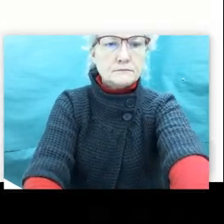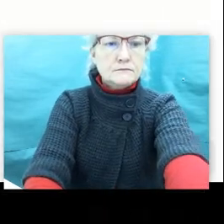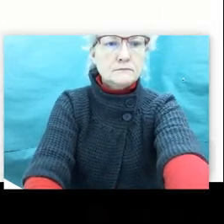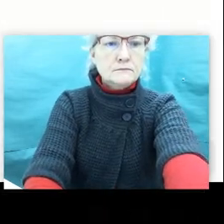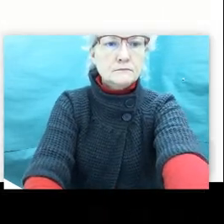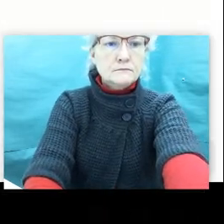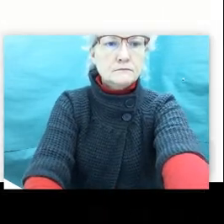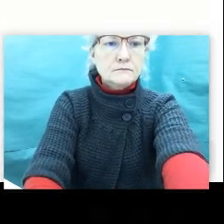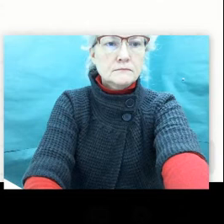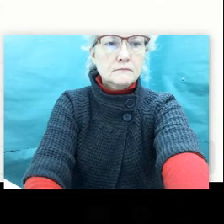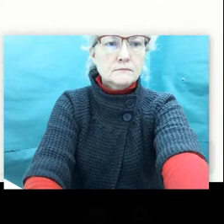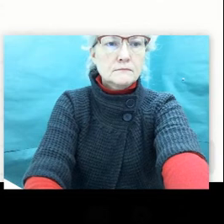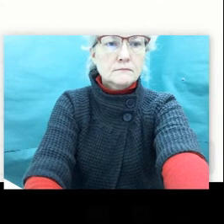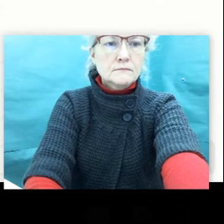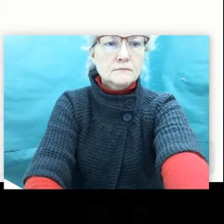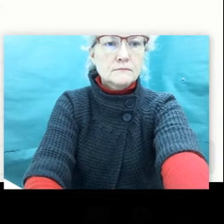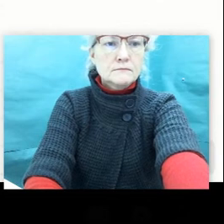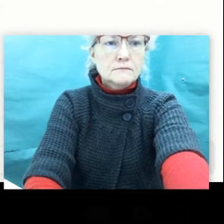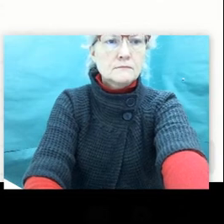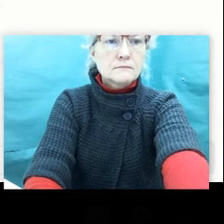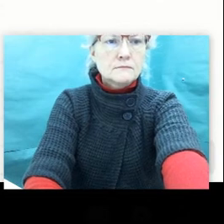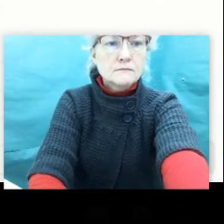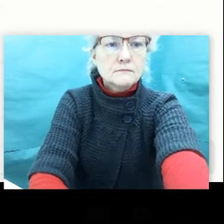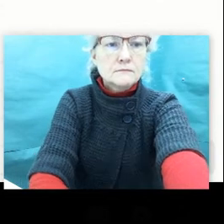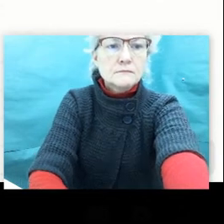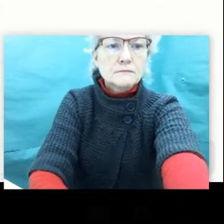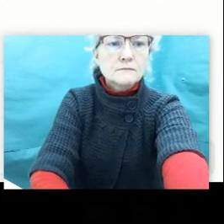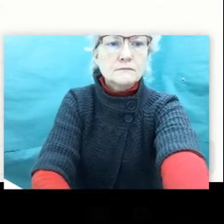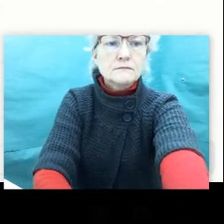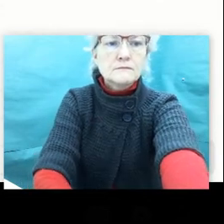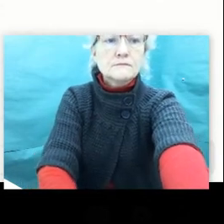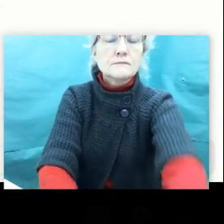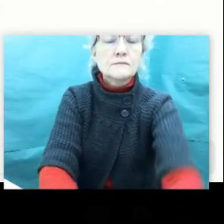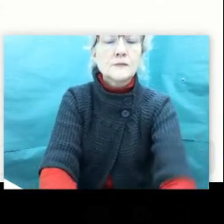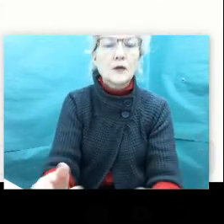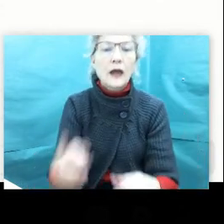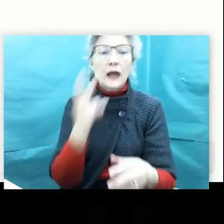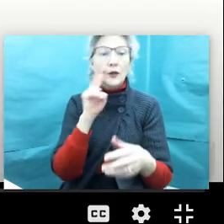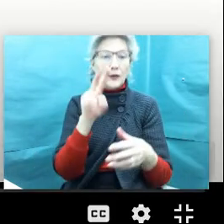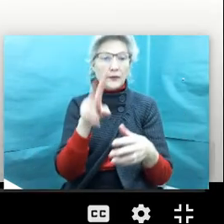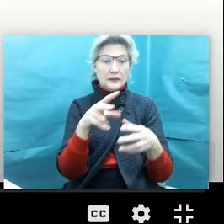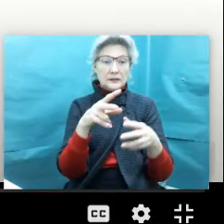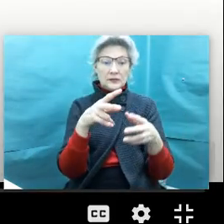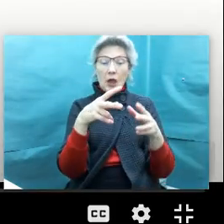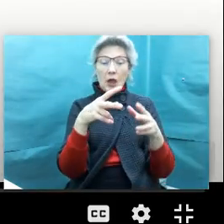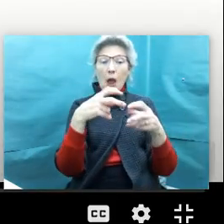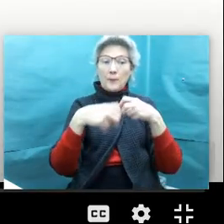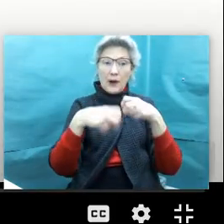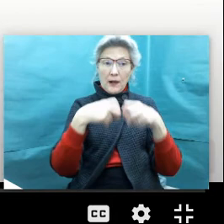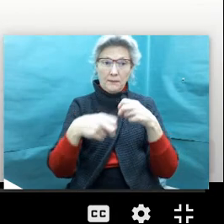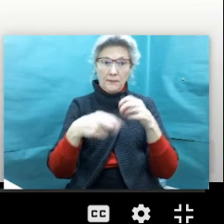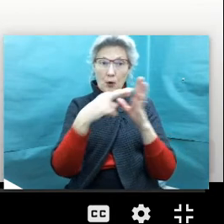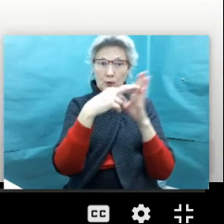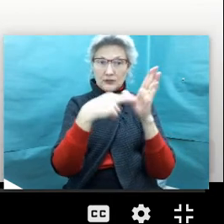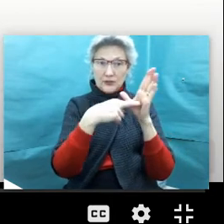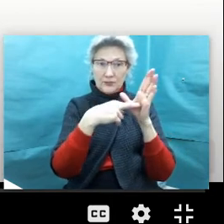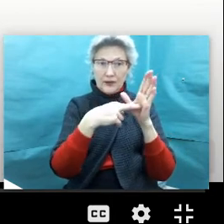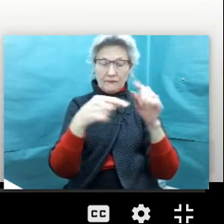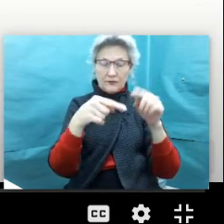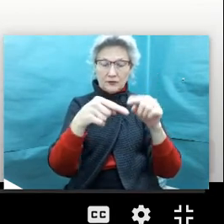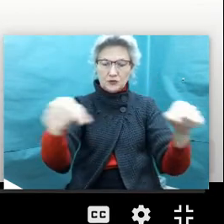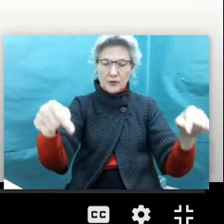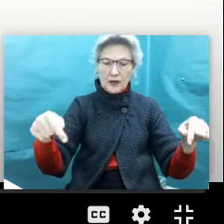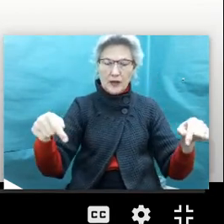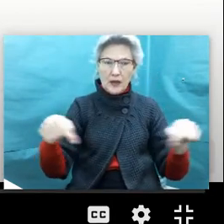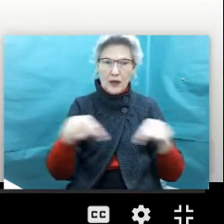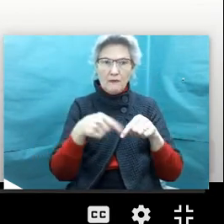Megan Taylor work with corrections today. So let's take a look at this problem. It says, a recipe for a tray of granola bars calls for 2/3